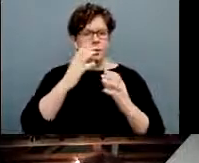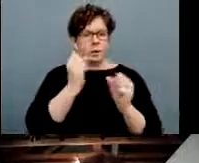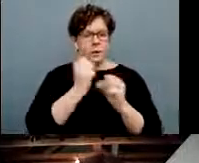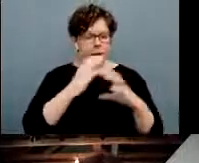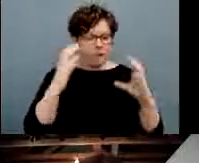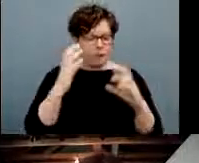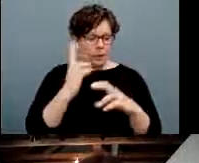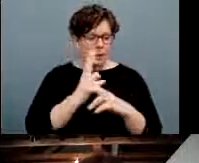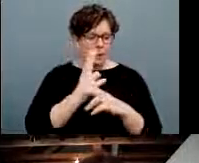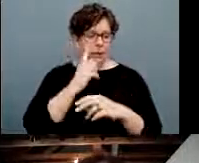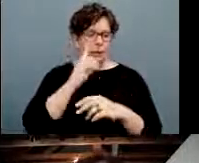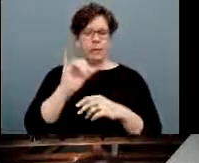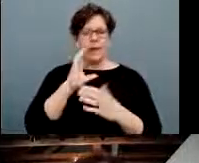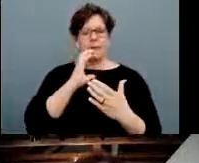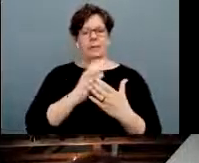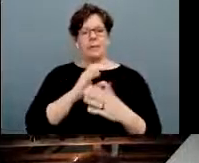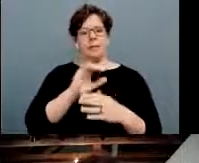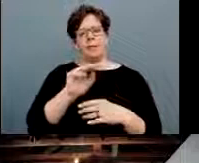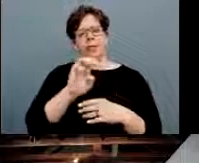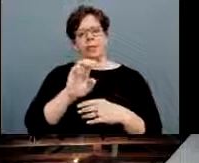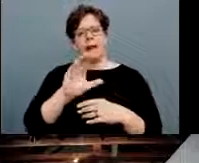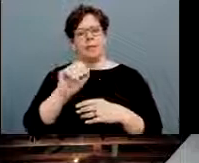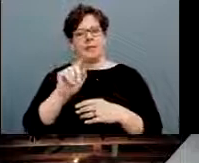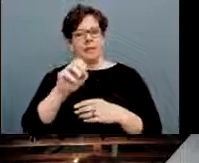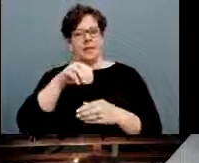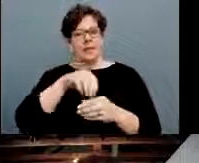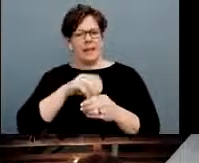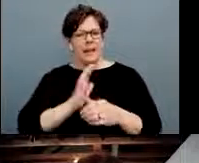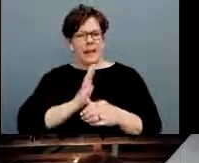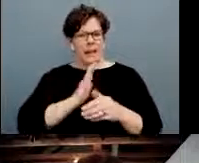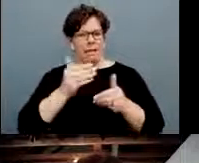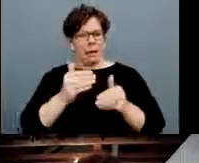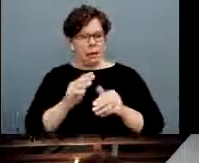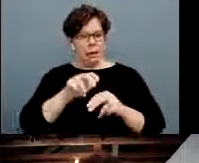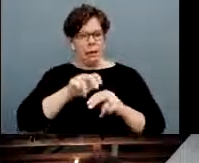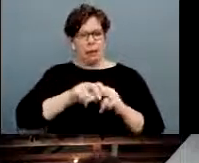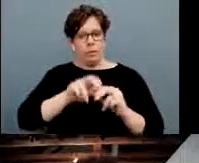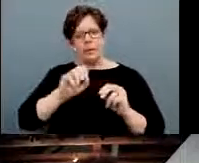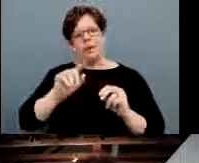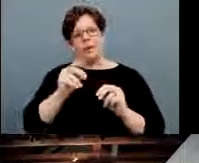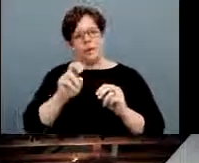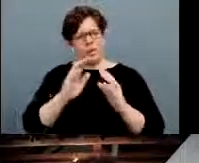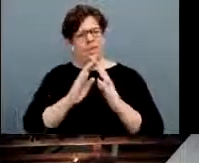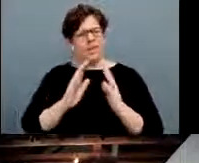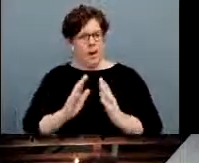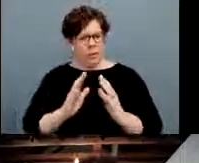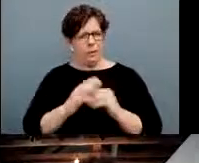this is a picture of James Castle sitting inside the living room at the Eugene Street home.